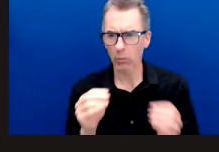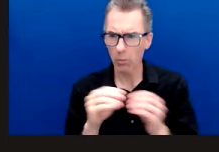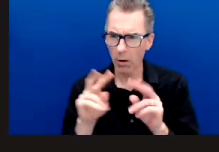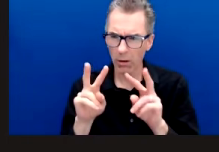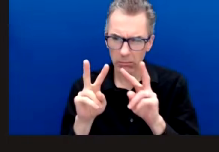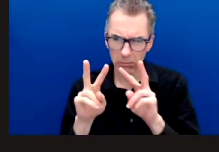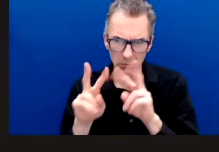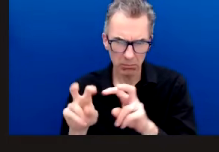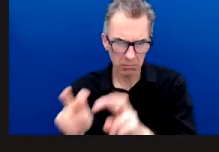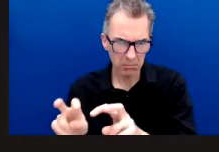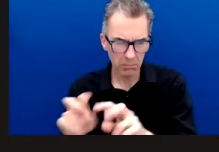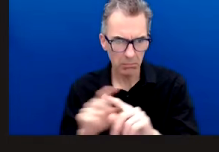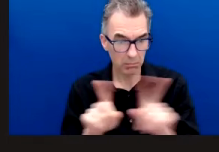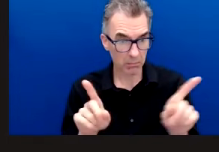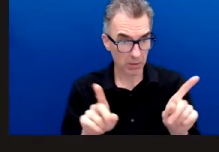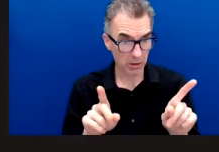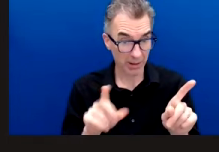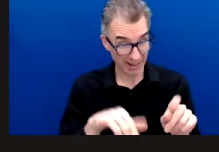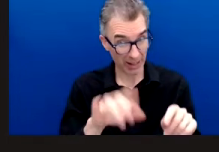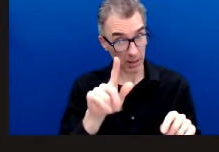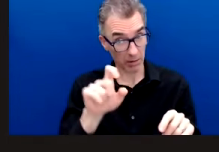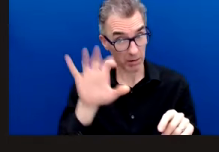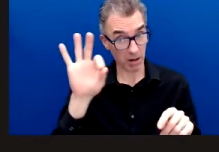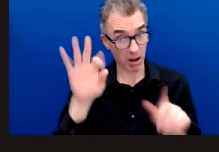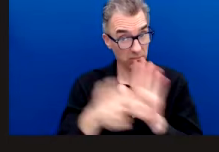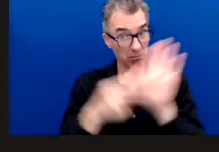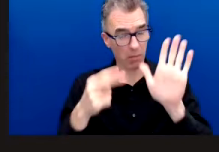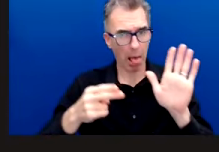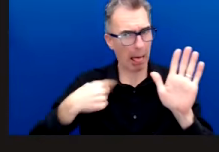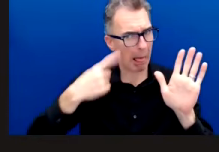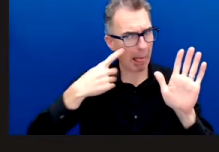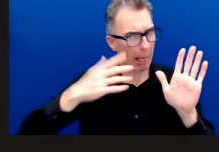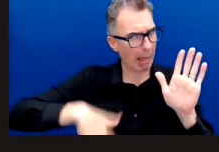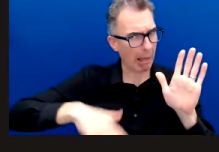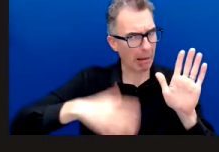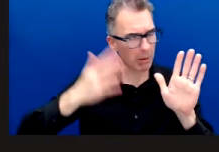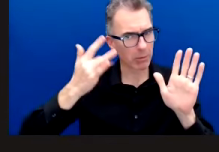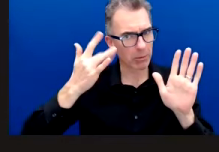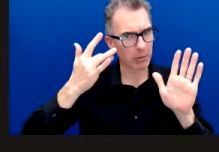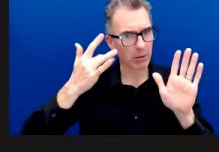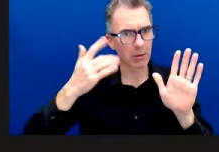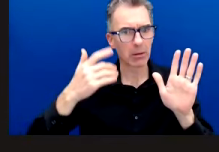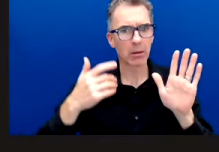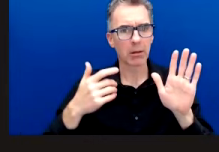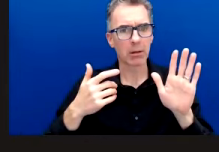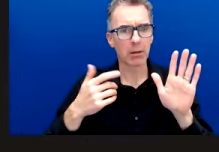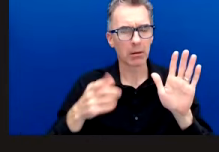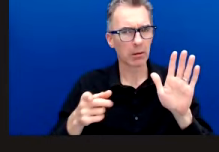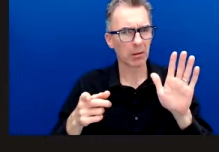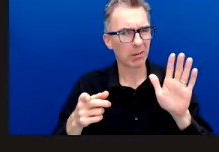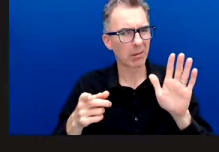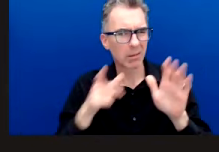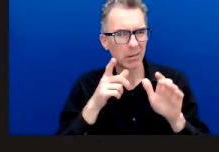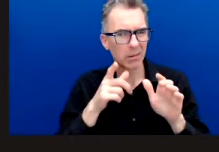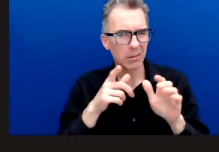so sure it qualifies yet, because it seems like there would be more to it. The